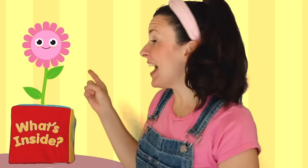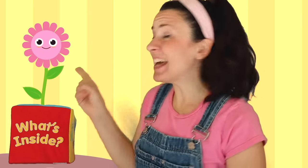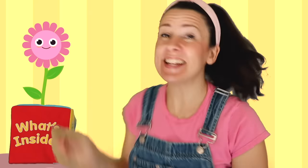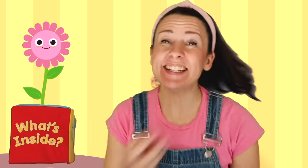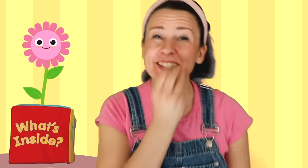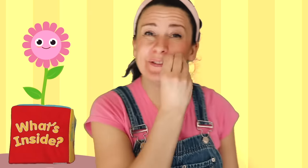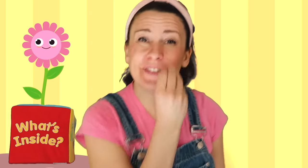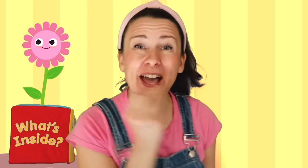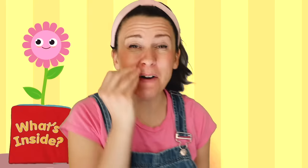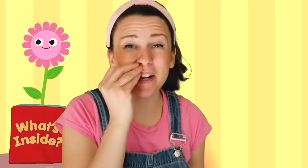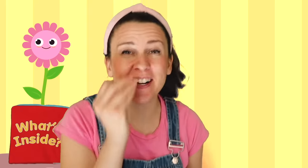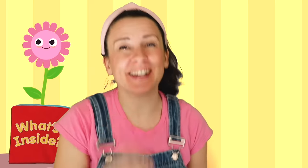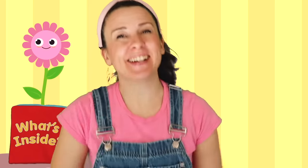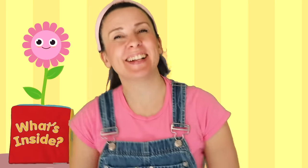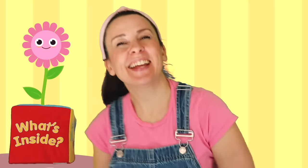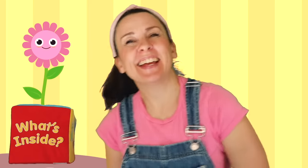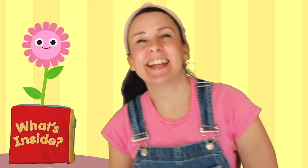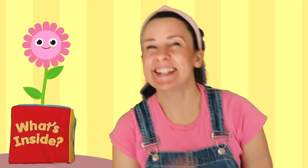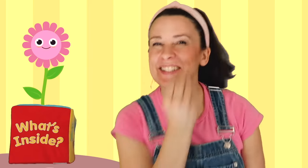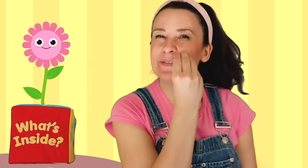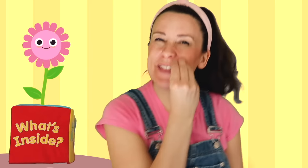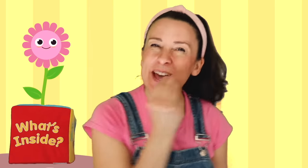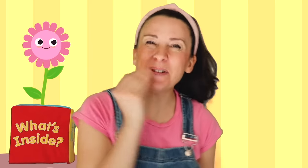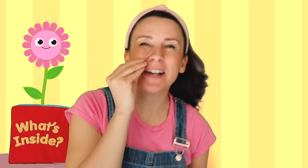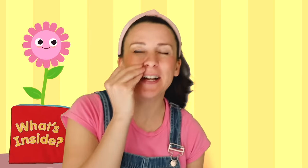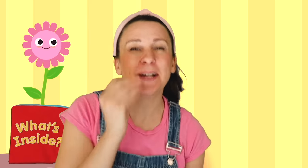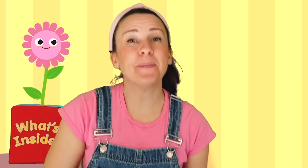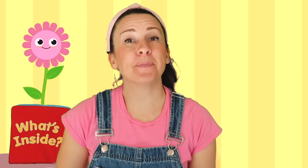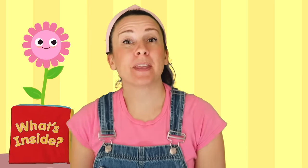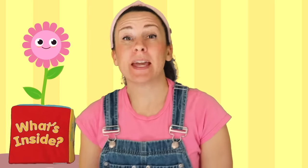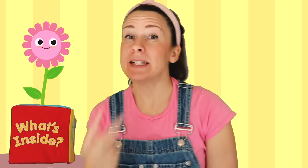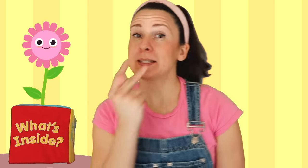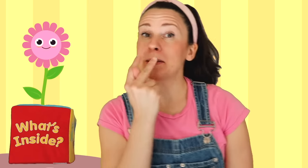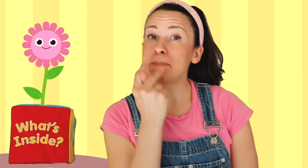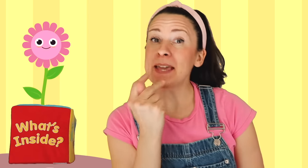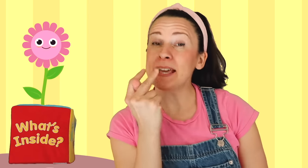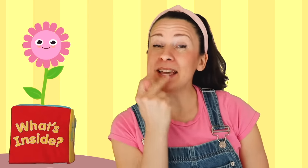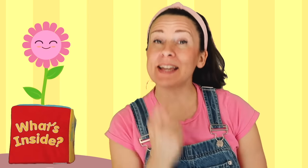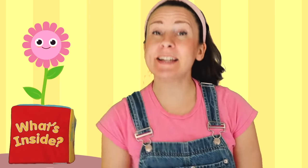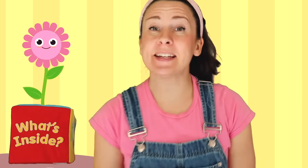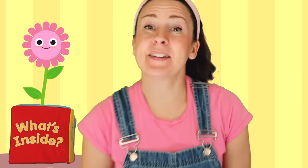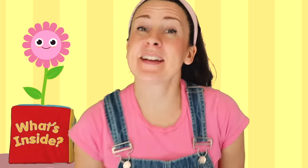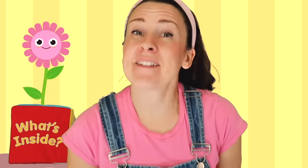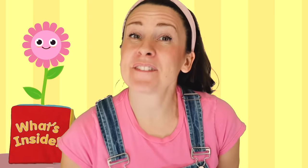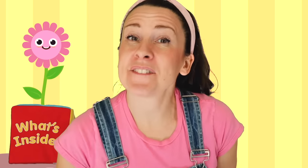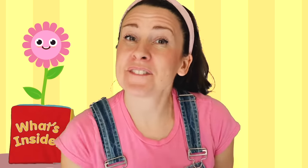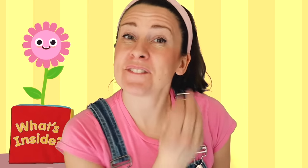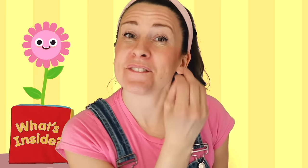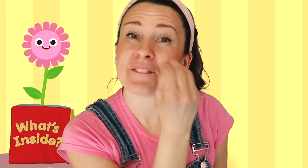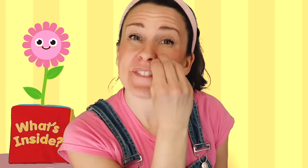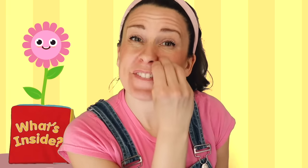What's that? It's a flower. It's a flower. It's a pink